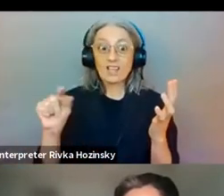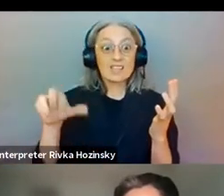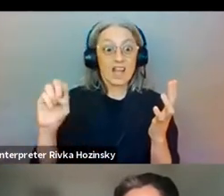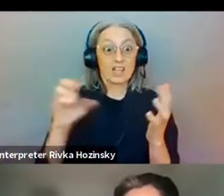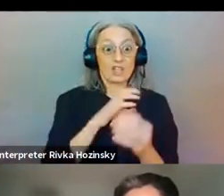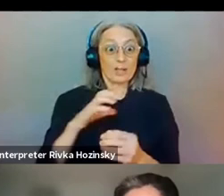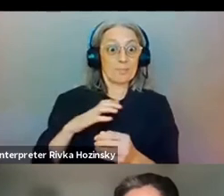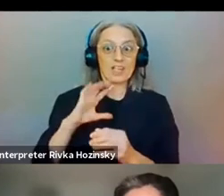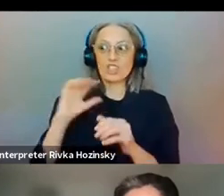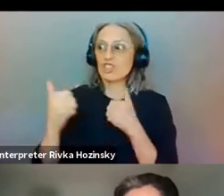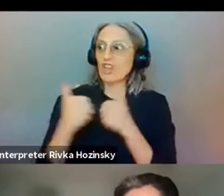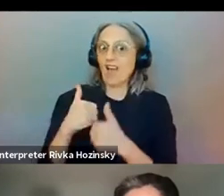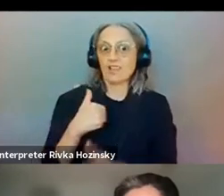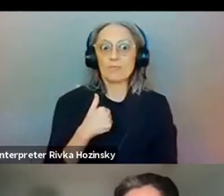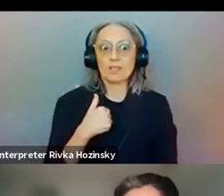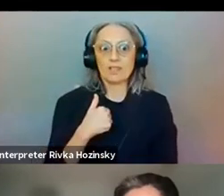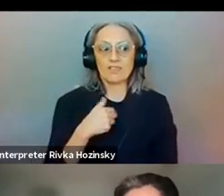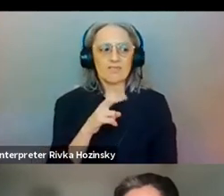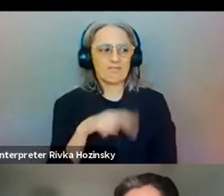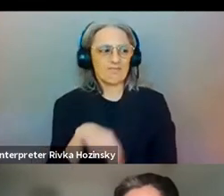because co-creation is not what